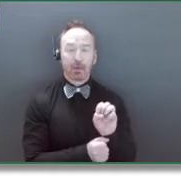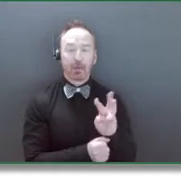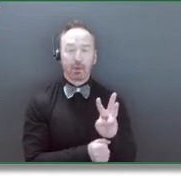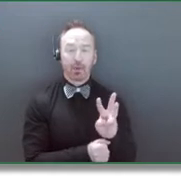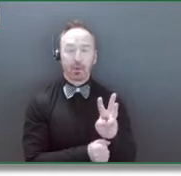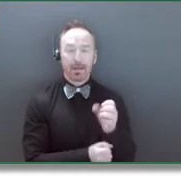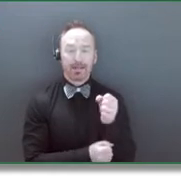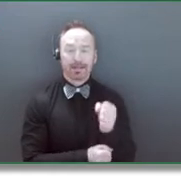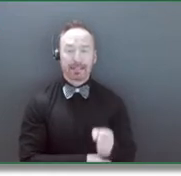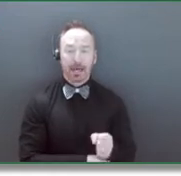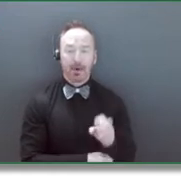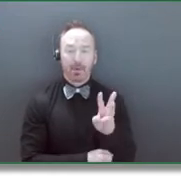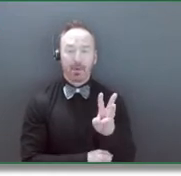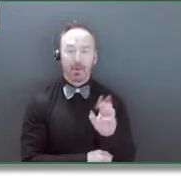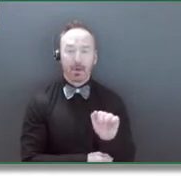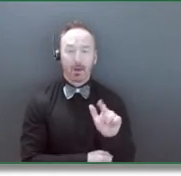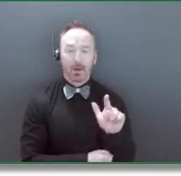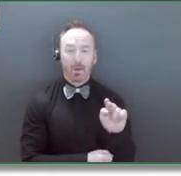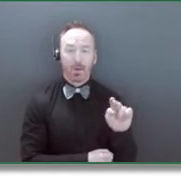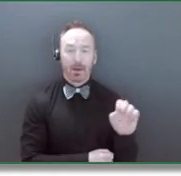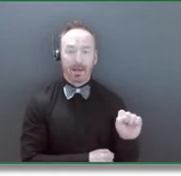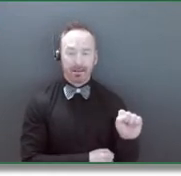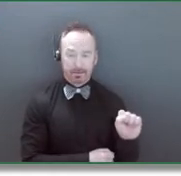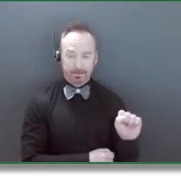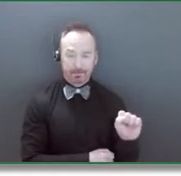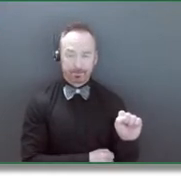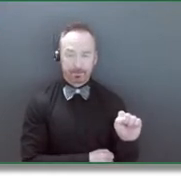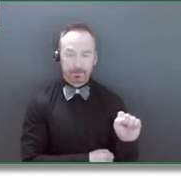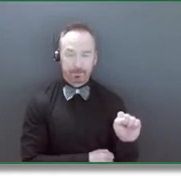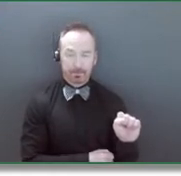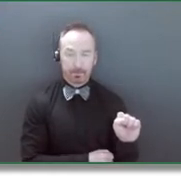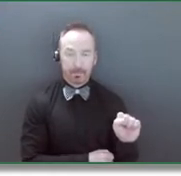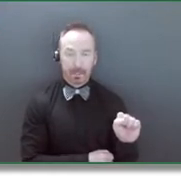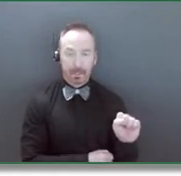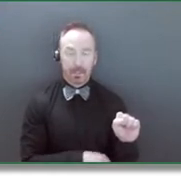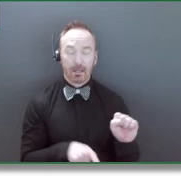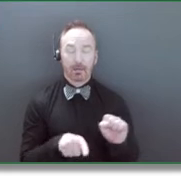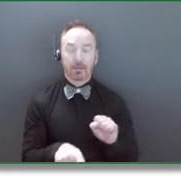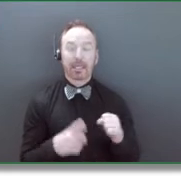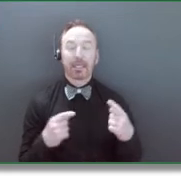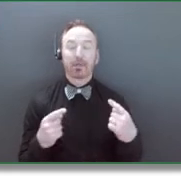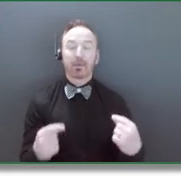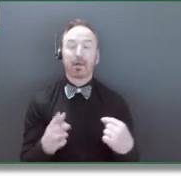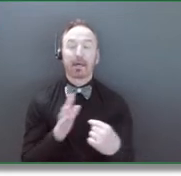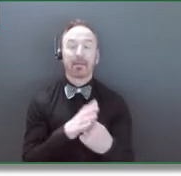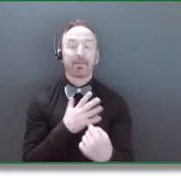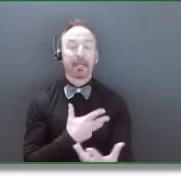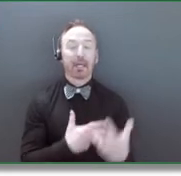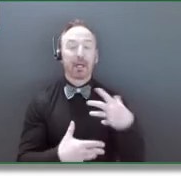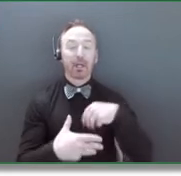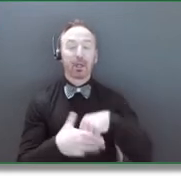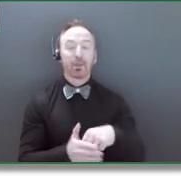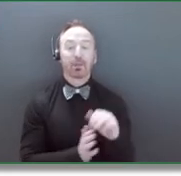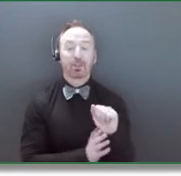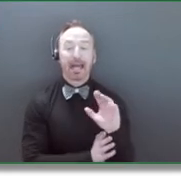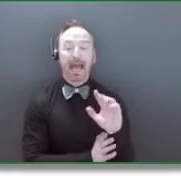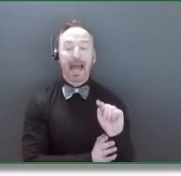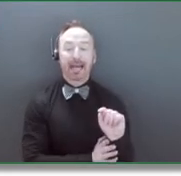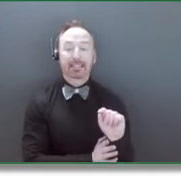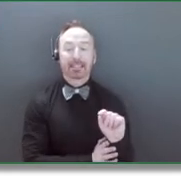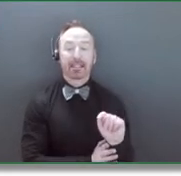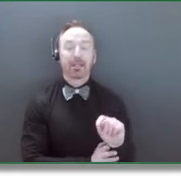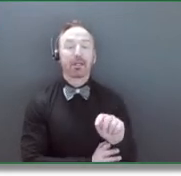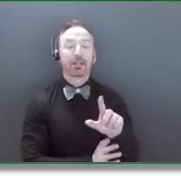Wales when we brought in what was called the Inclusion Act 2014. And this placed